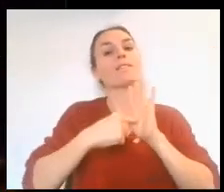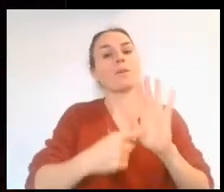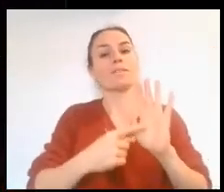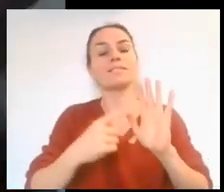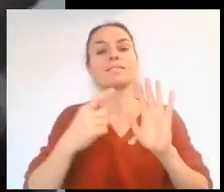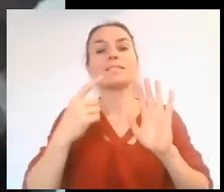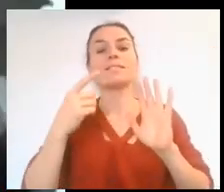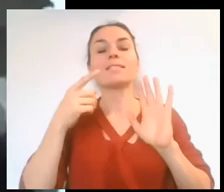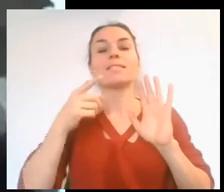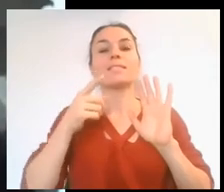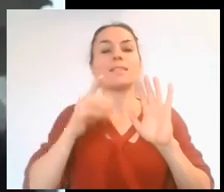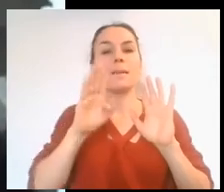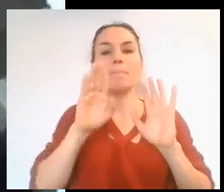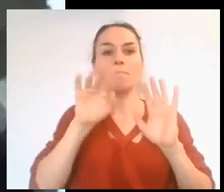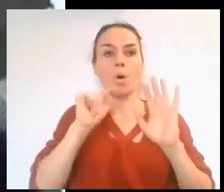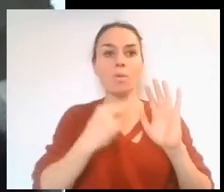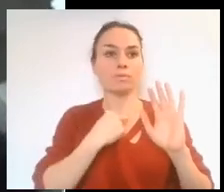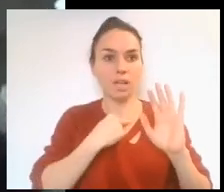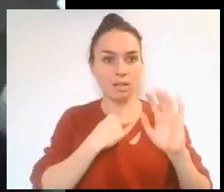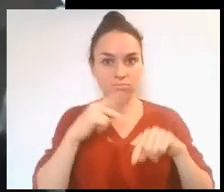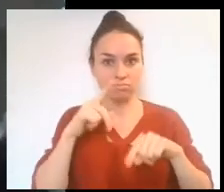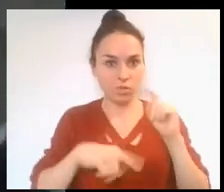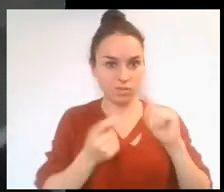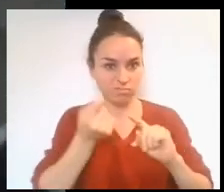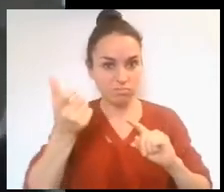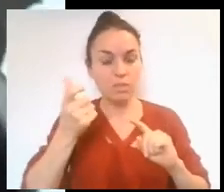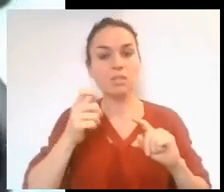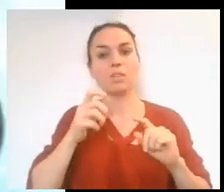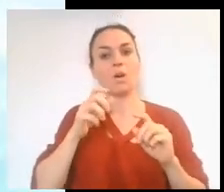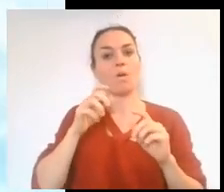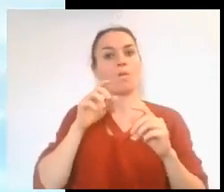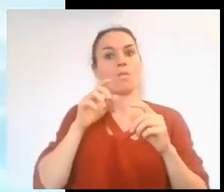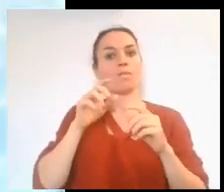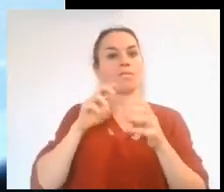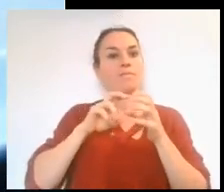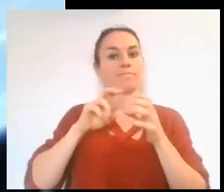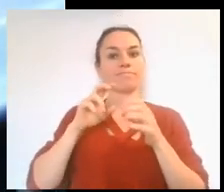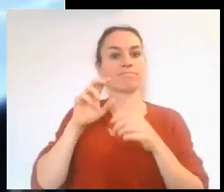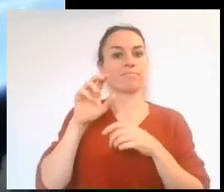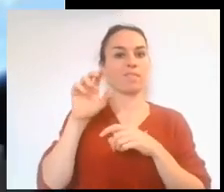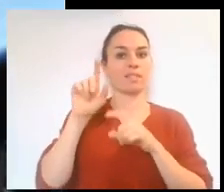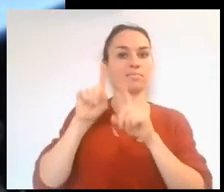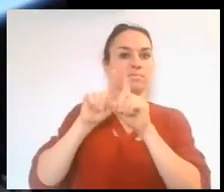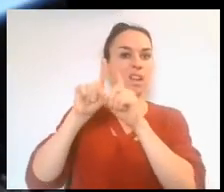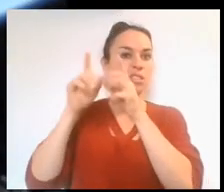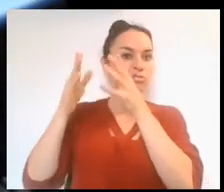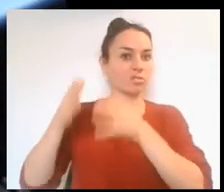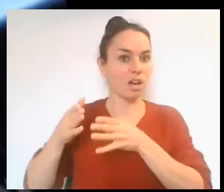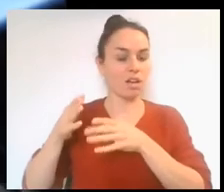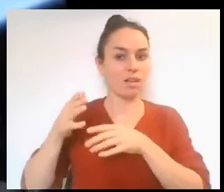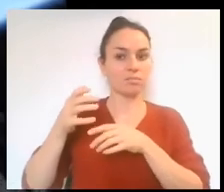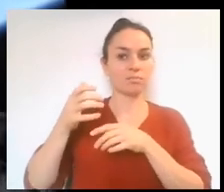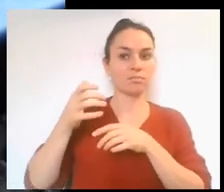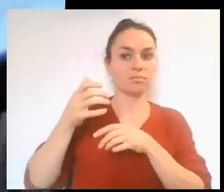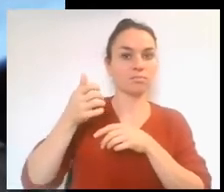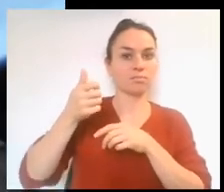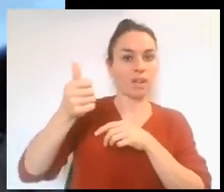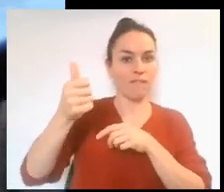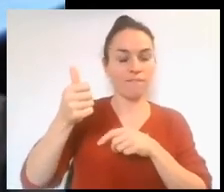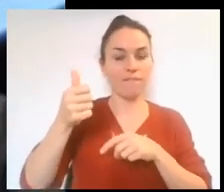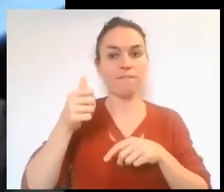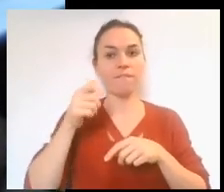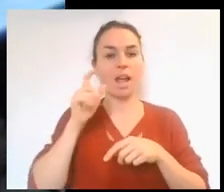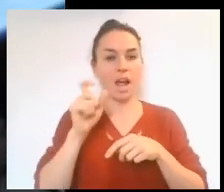grip off the instrument in order to get it out. All of the operations of the astronauts are